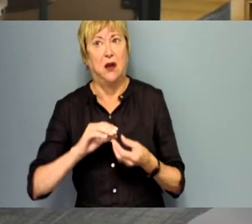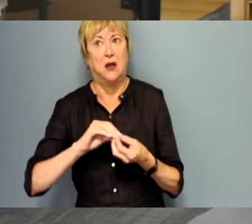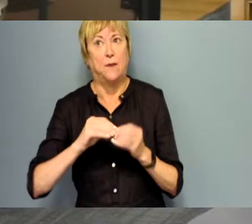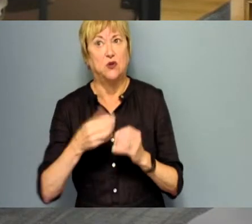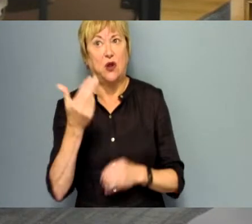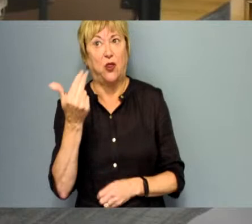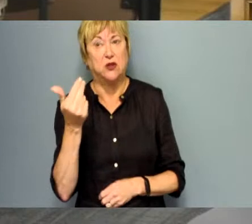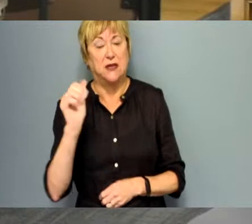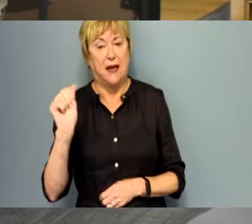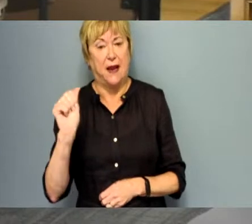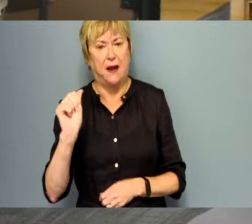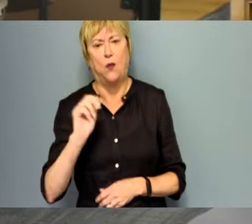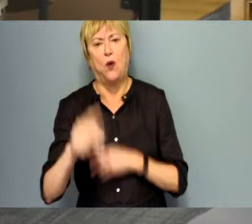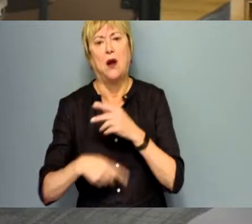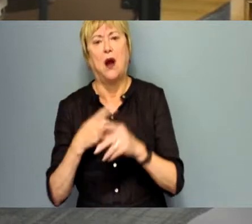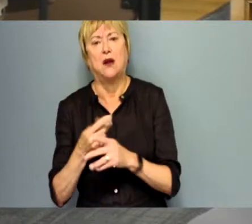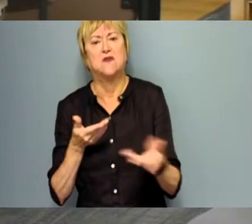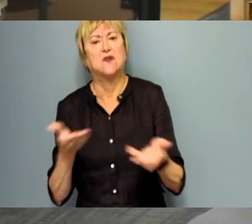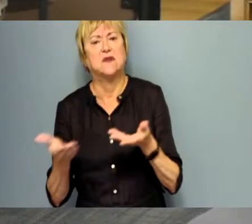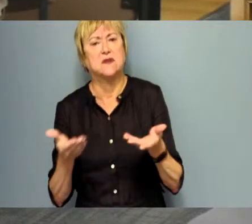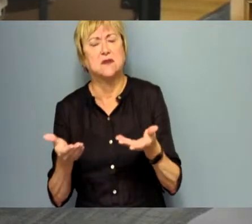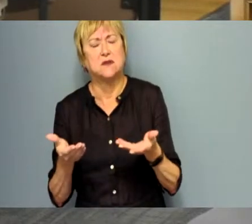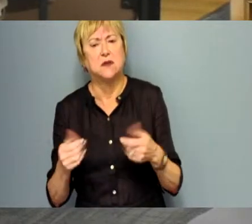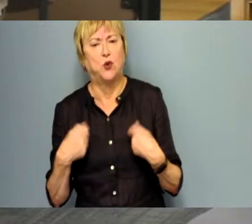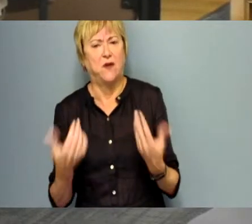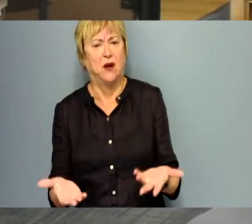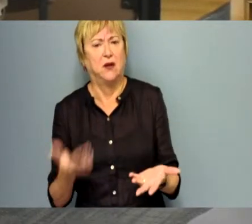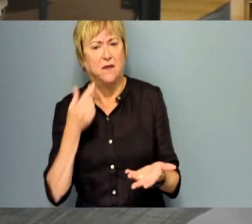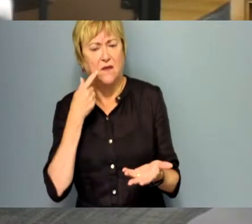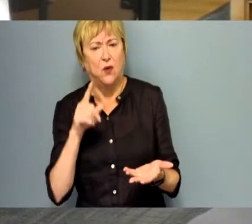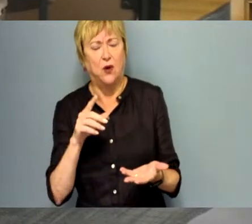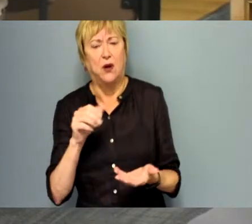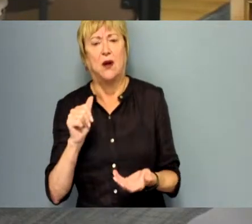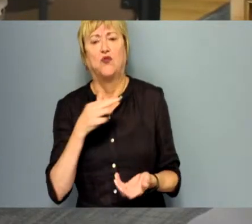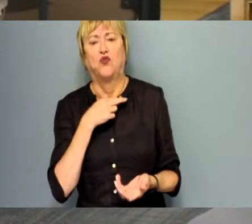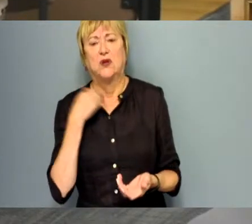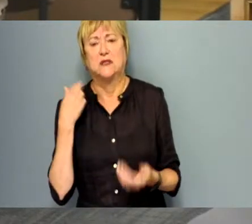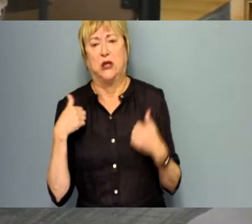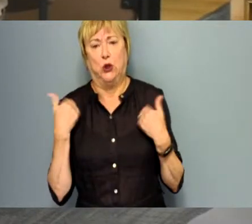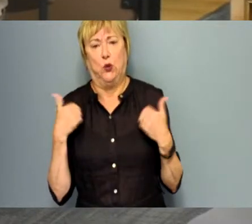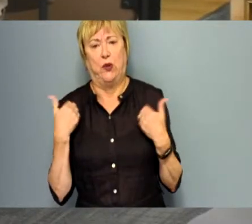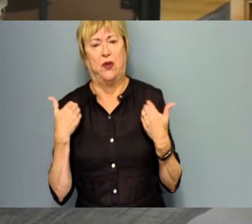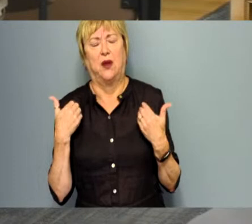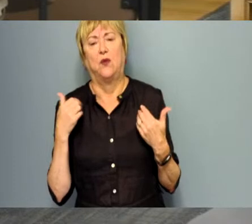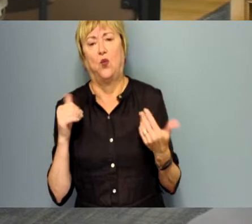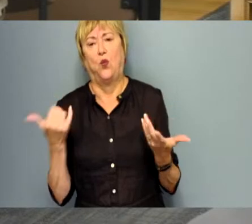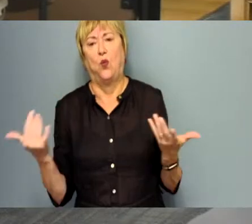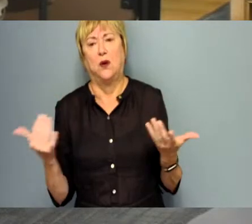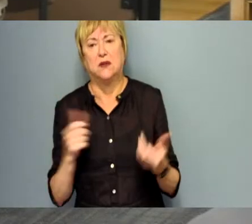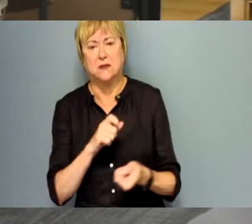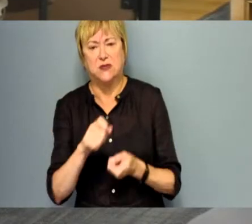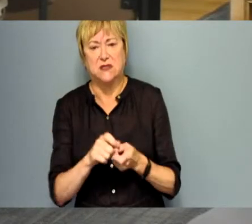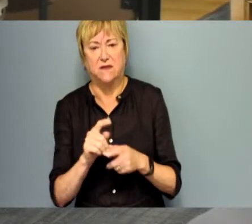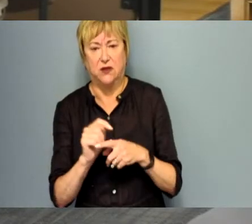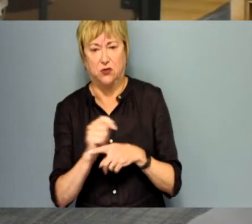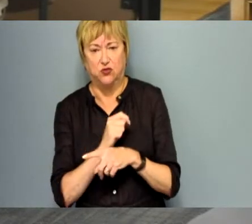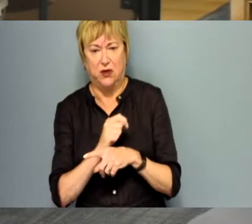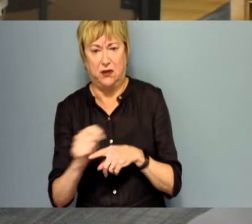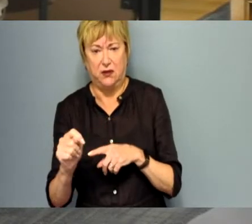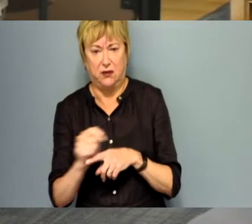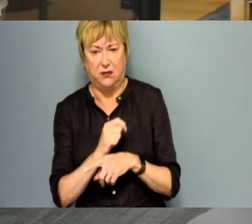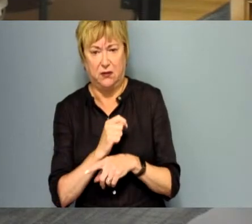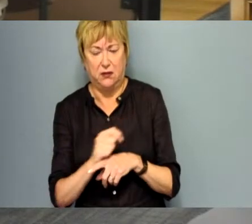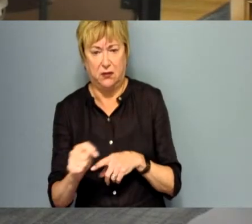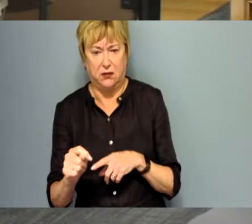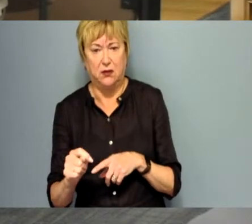13A, what type of services are you providing for these at-risk youth, and what specific training are you affording them